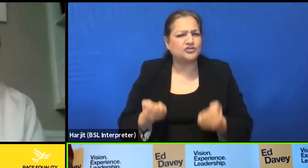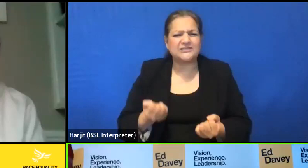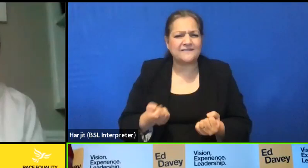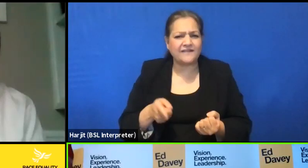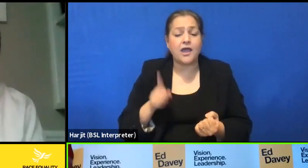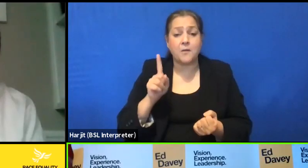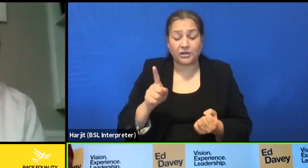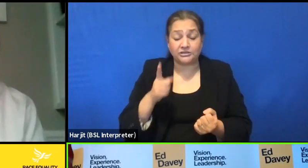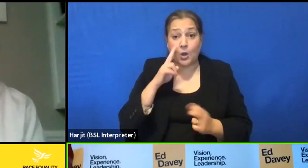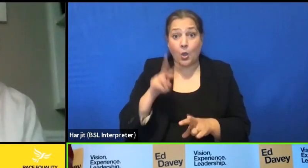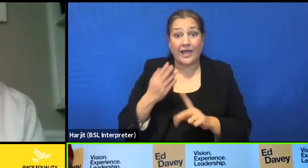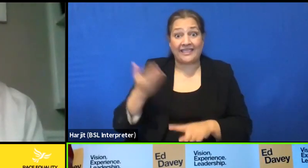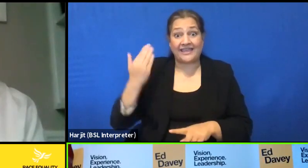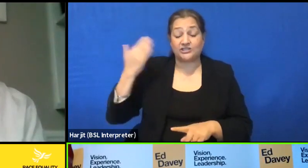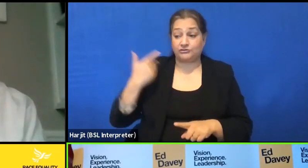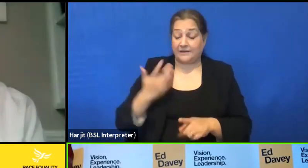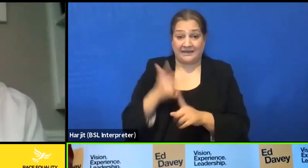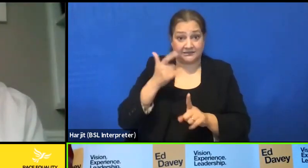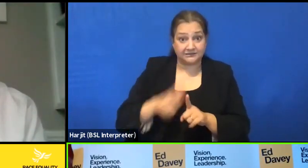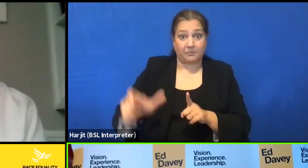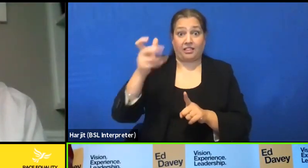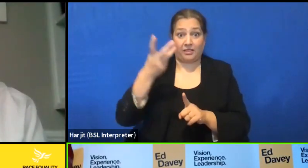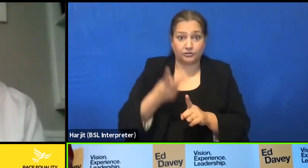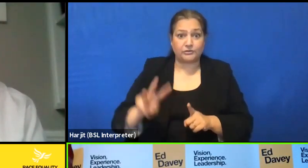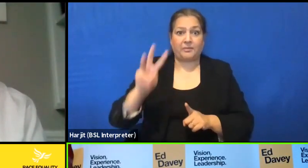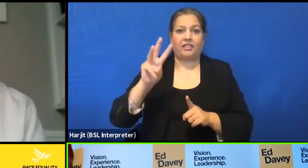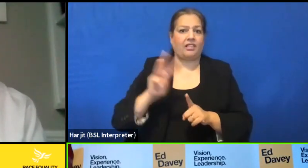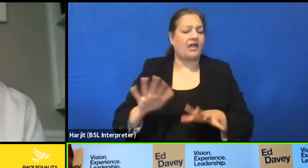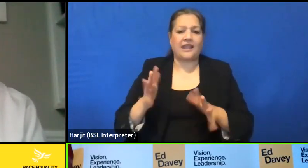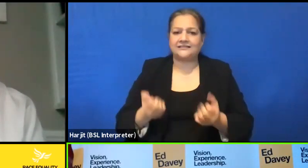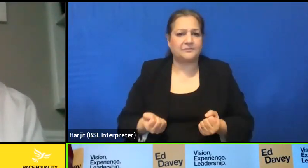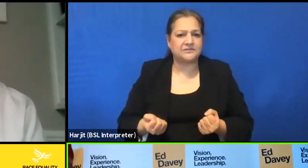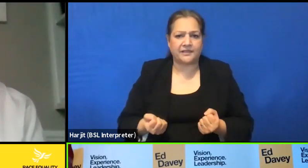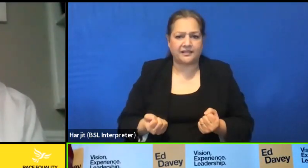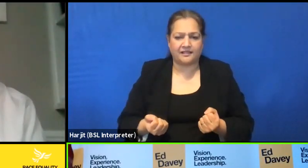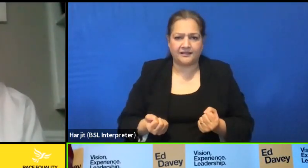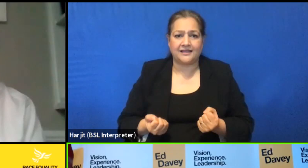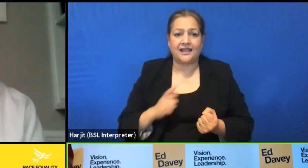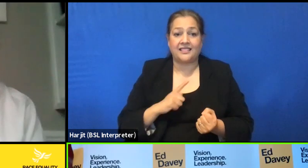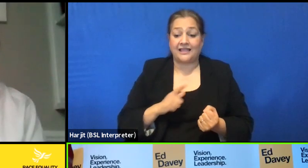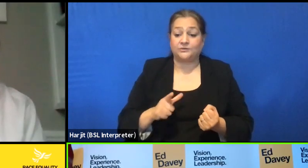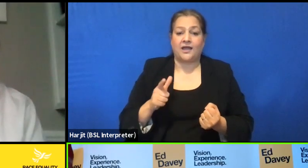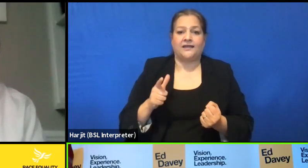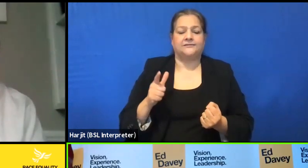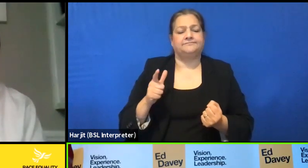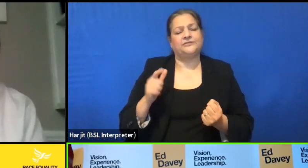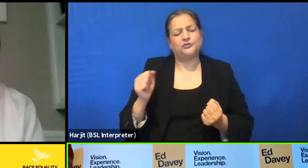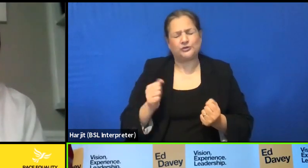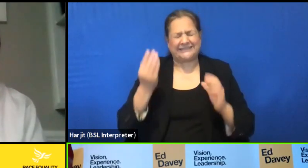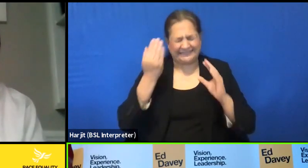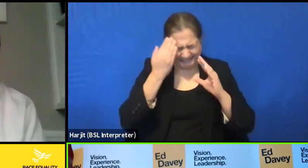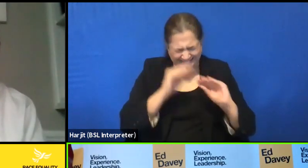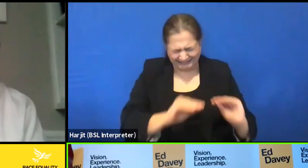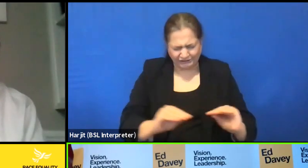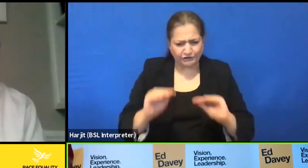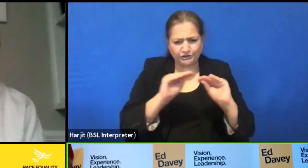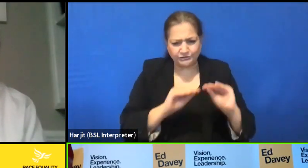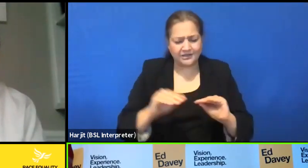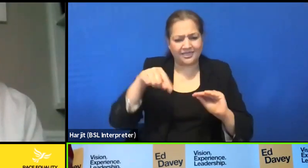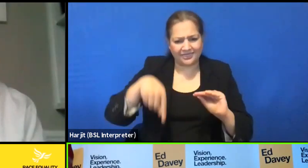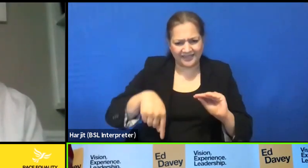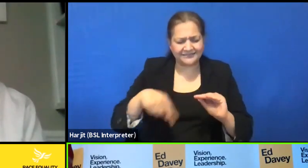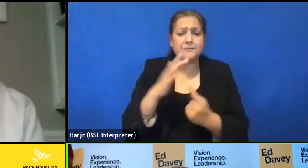triply unacceptable. And that's one of the reasons why teaching this is so important, because I think it gives you the